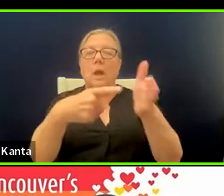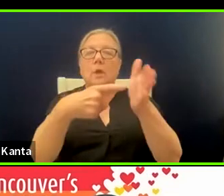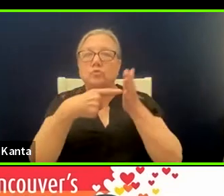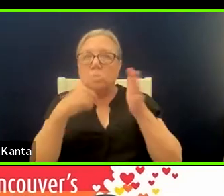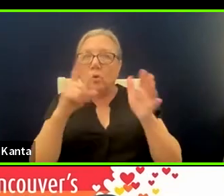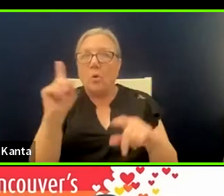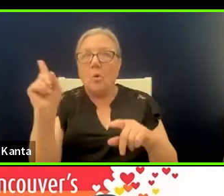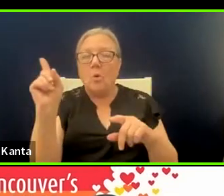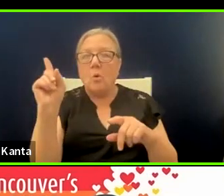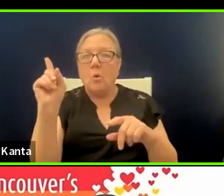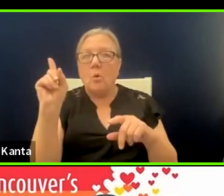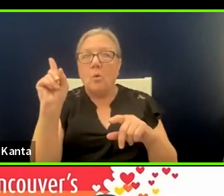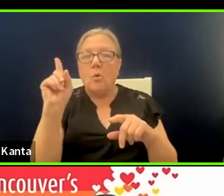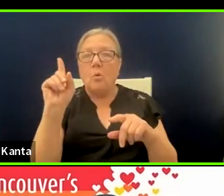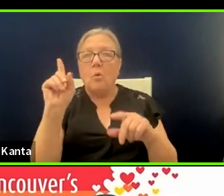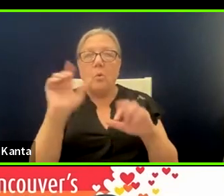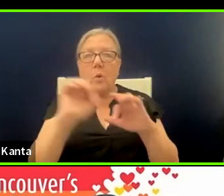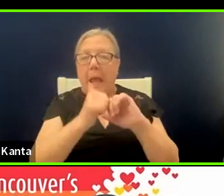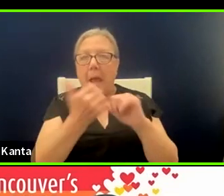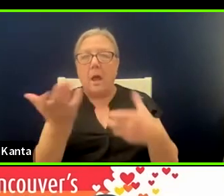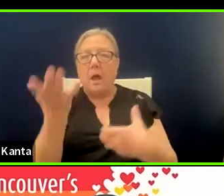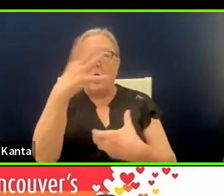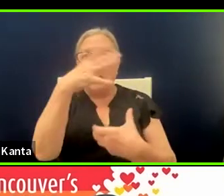that has weighed into their